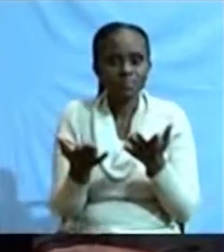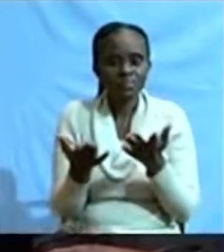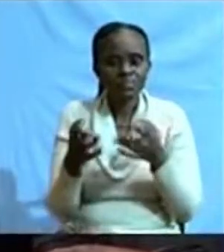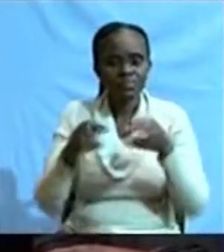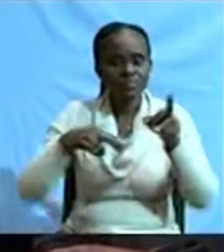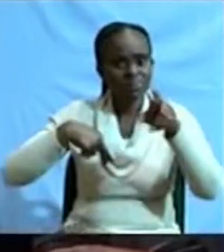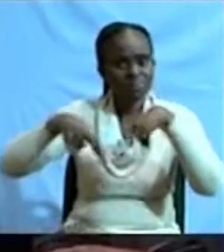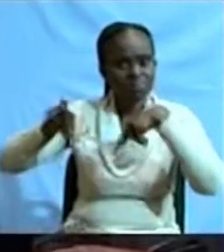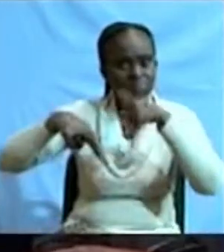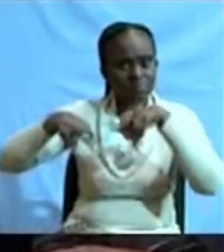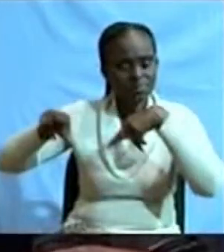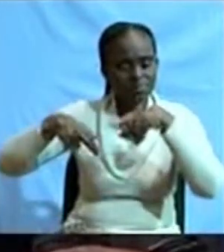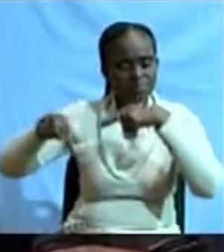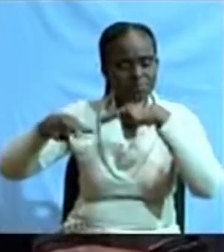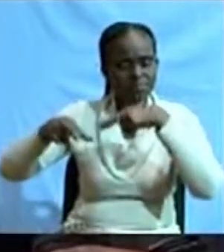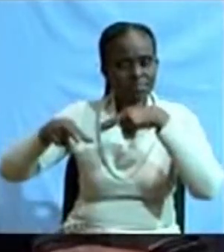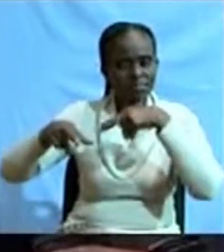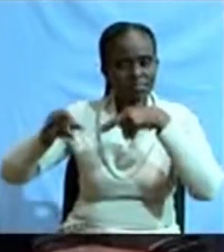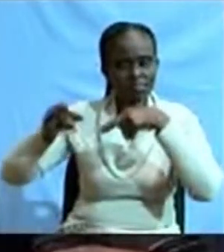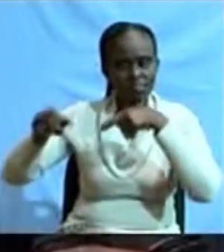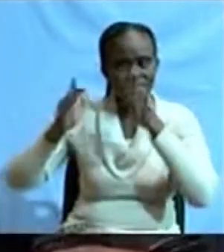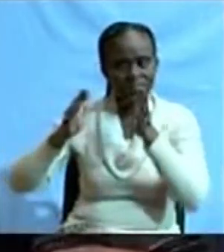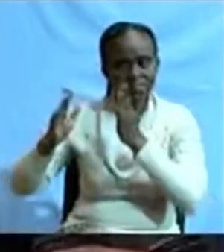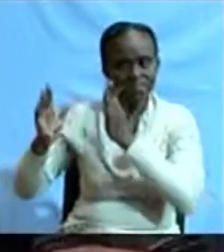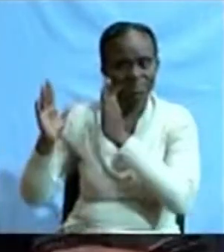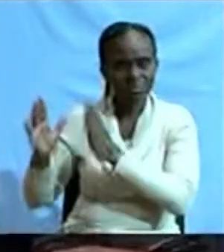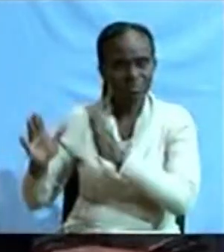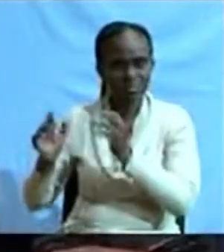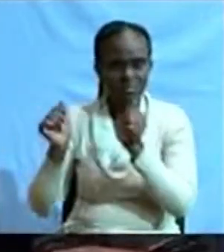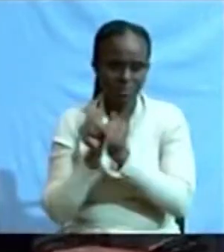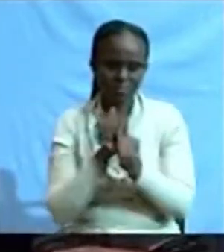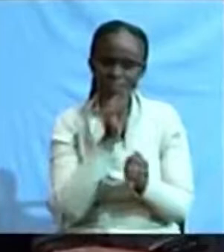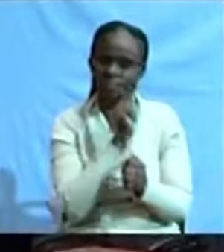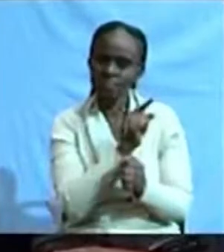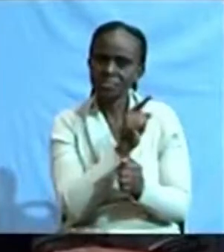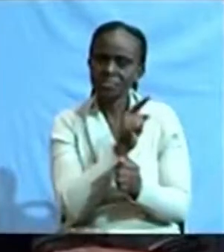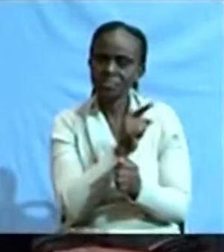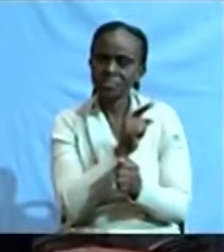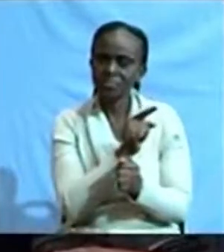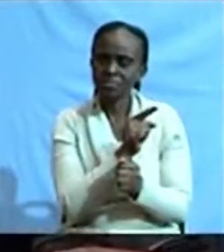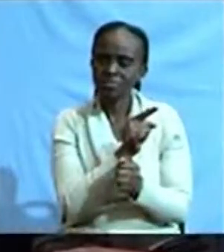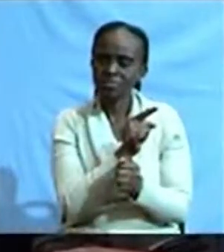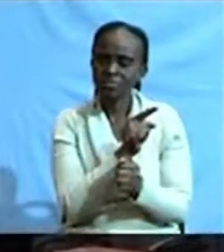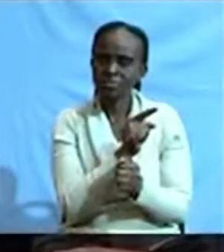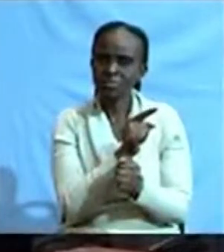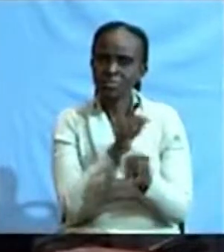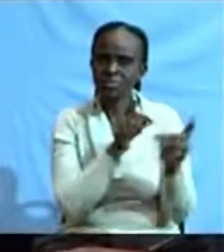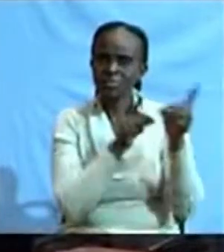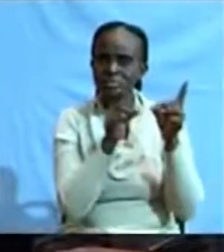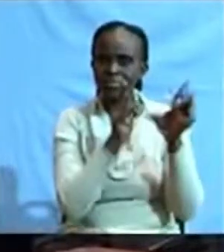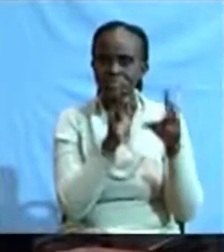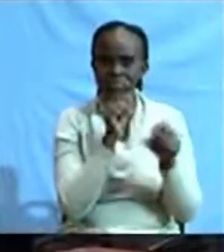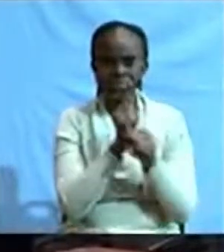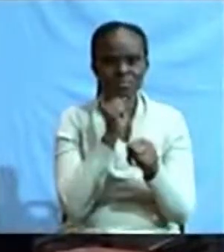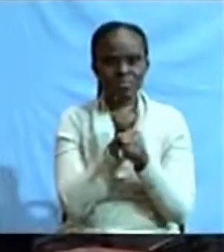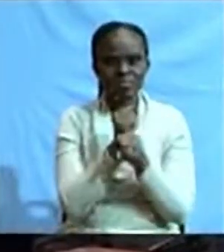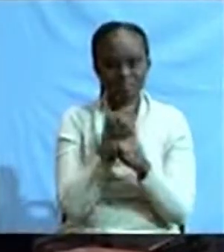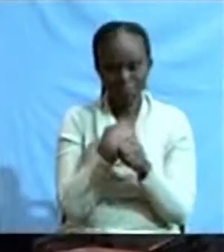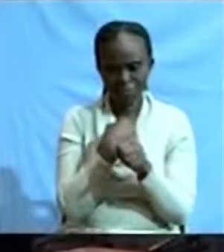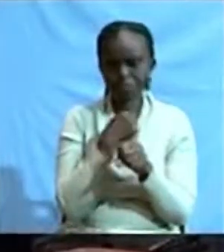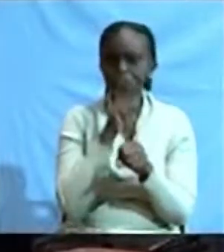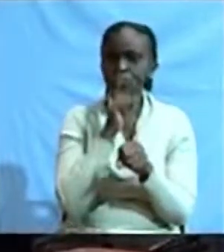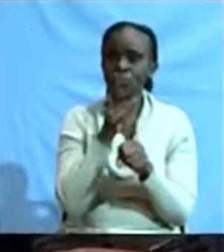relationship between the planner and that of the director of works? Because I'm sure